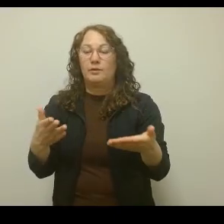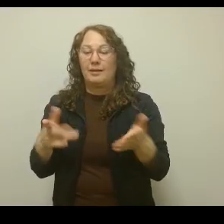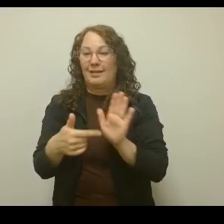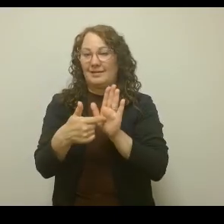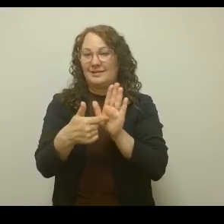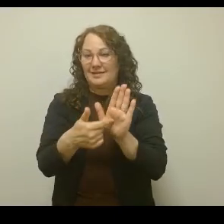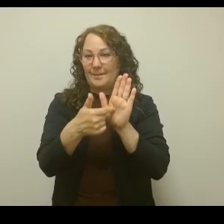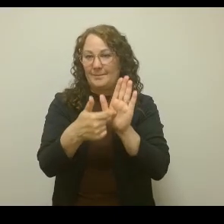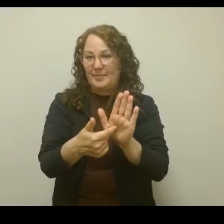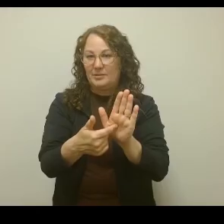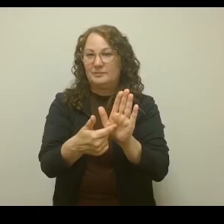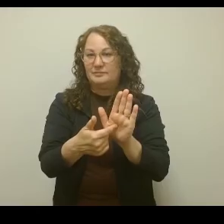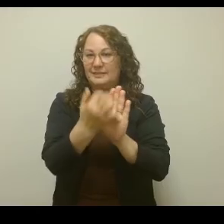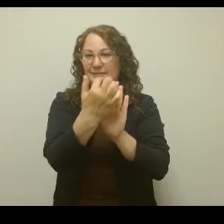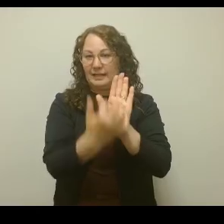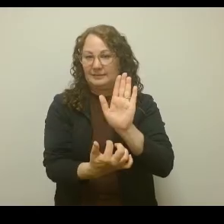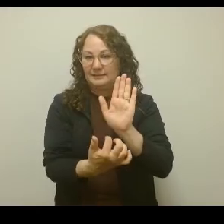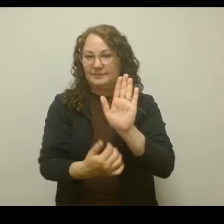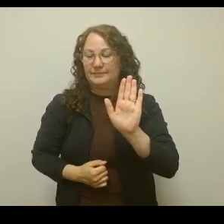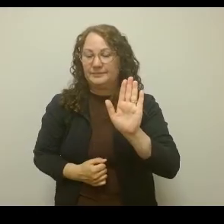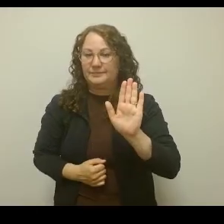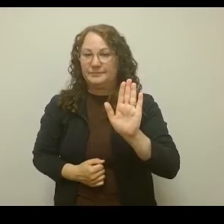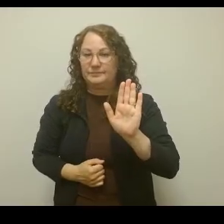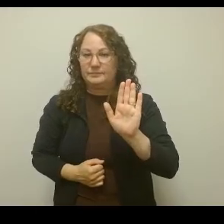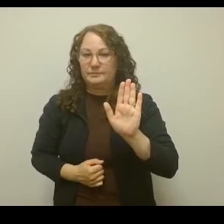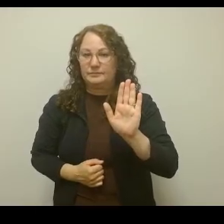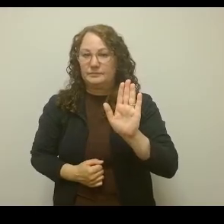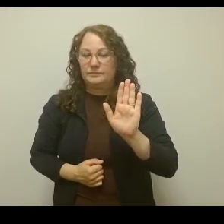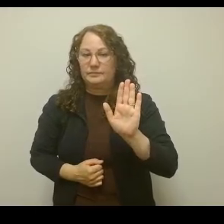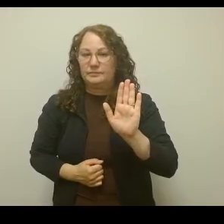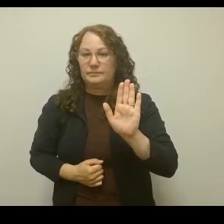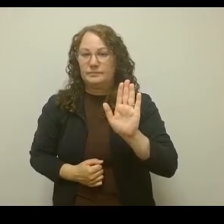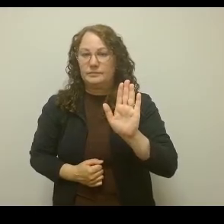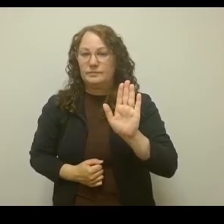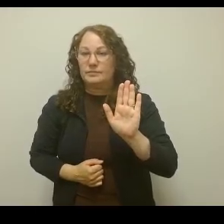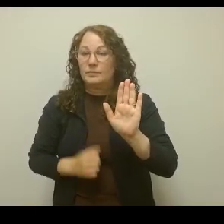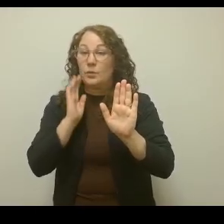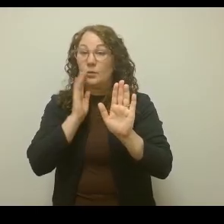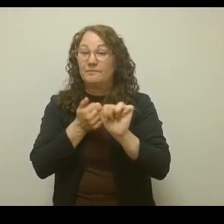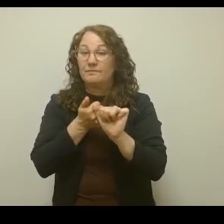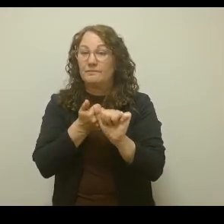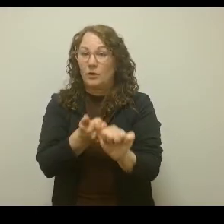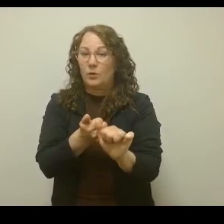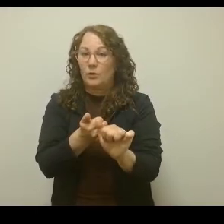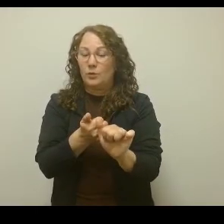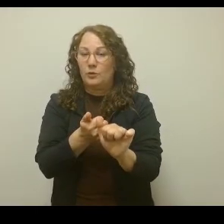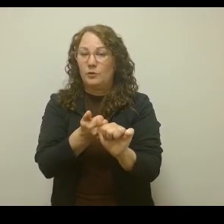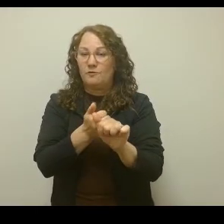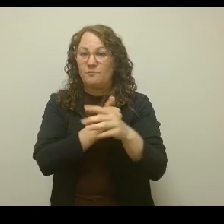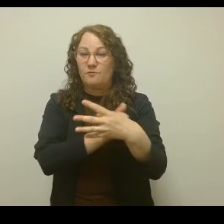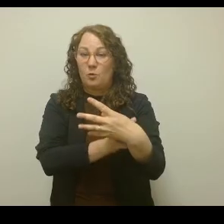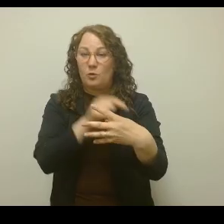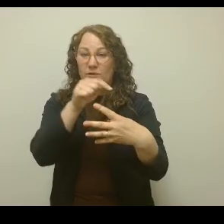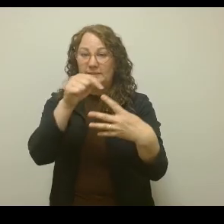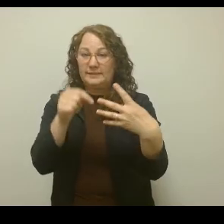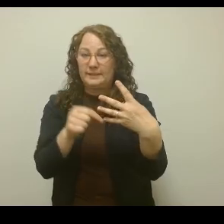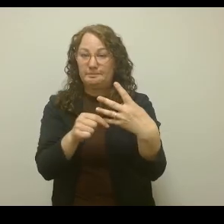example text, and we will follow 4 steps